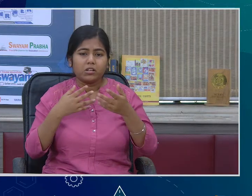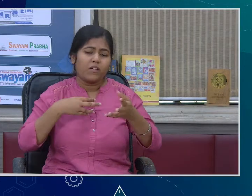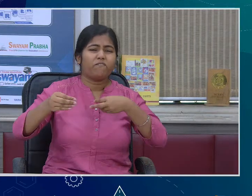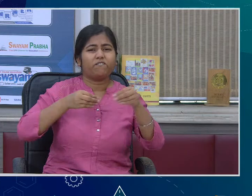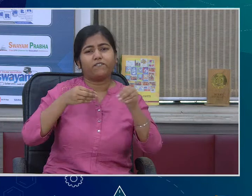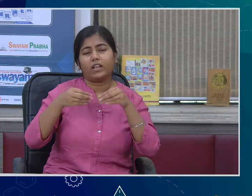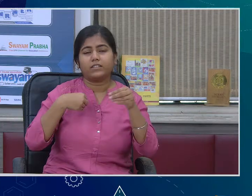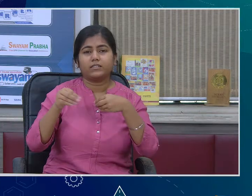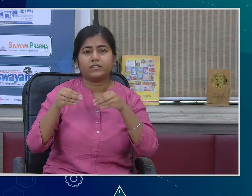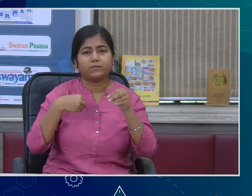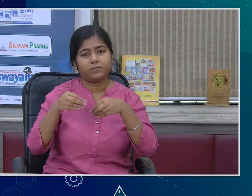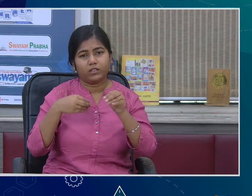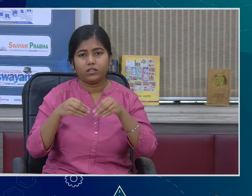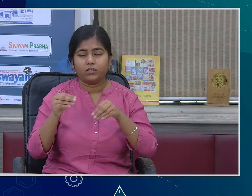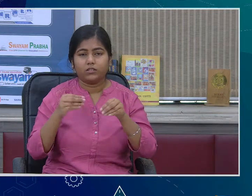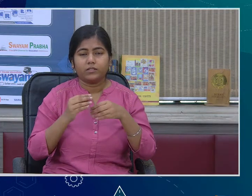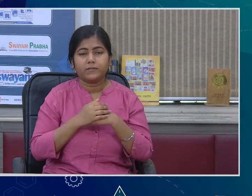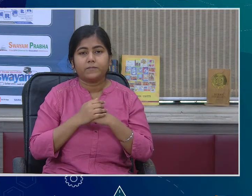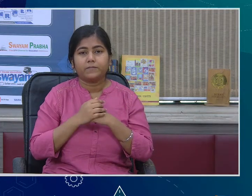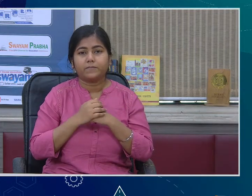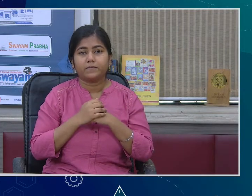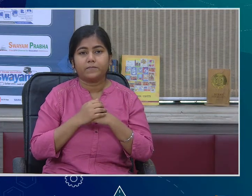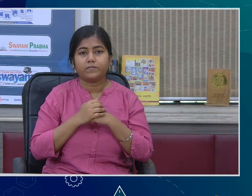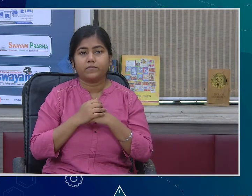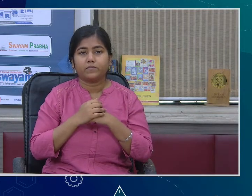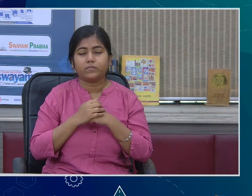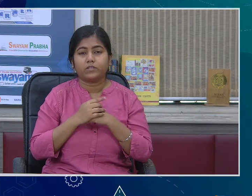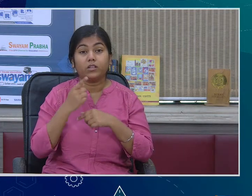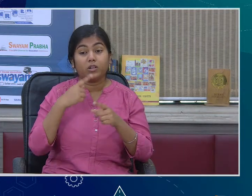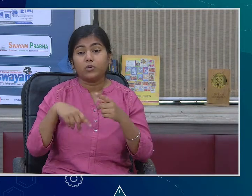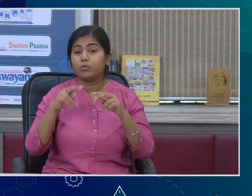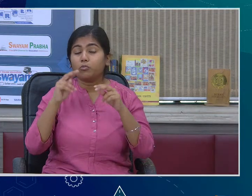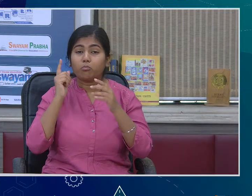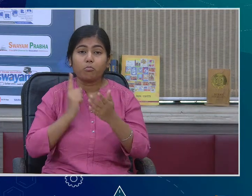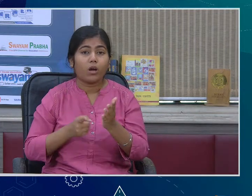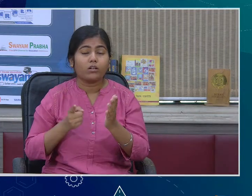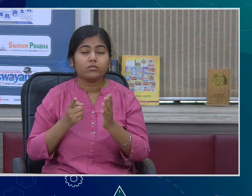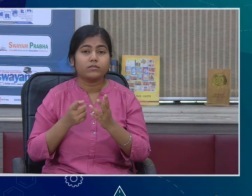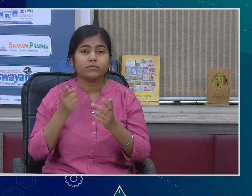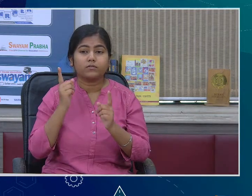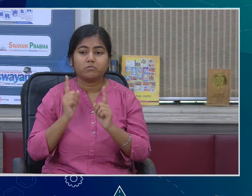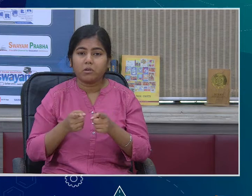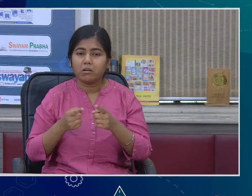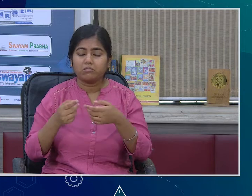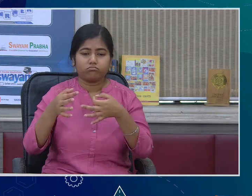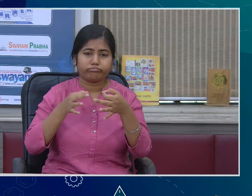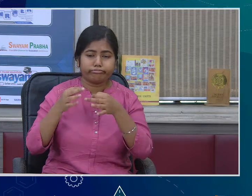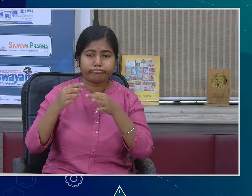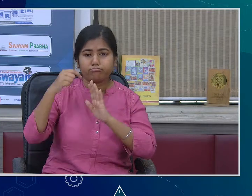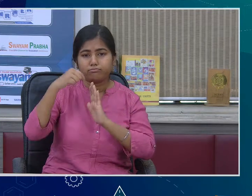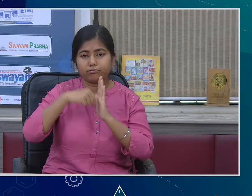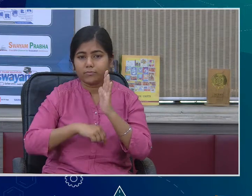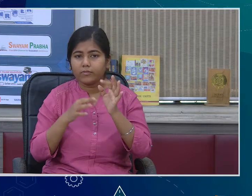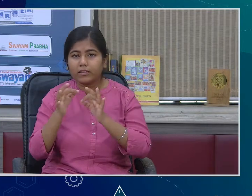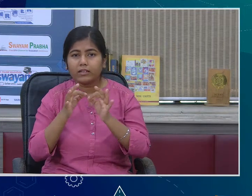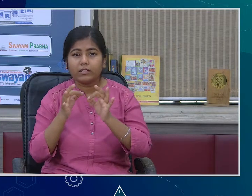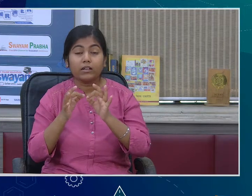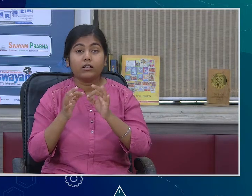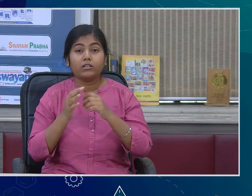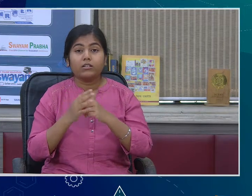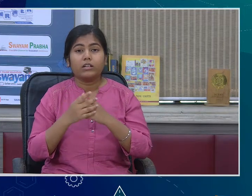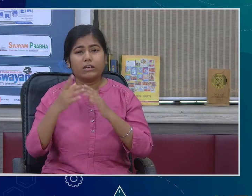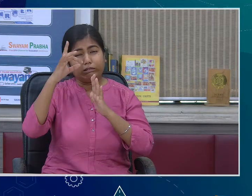flexible, right? You need to give an elaborative and I can say detailed